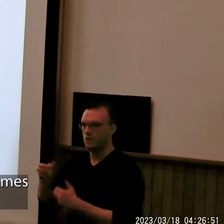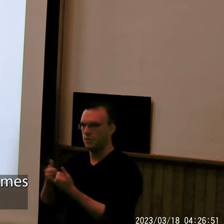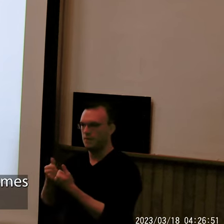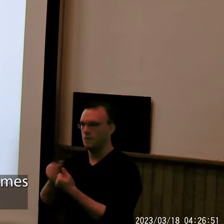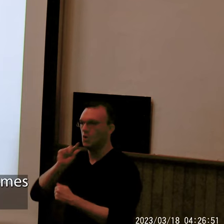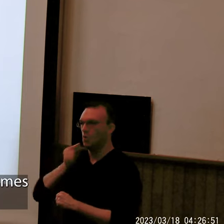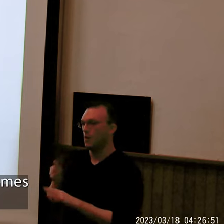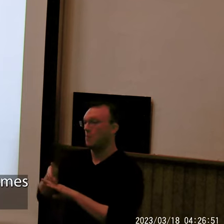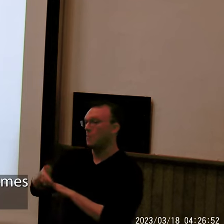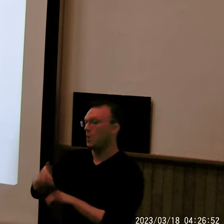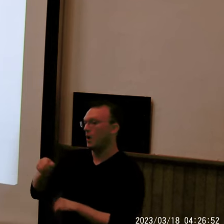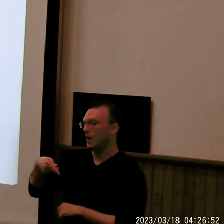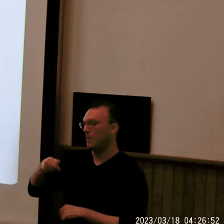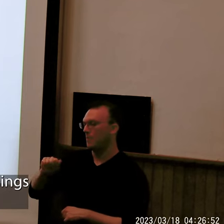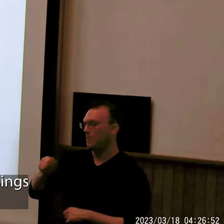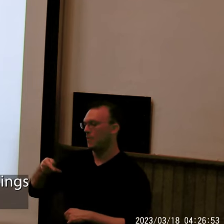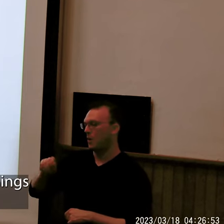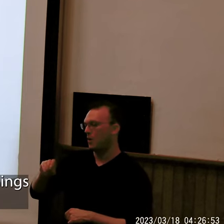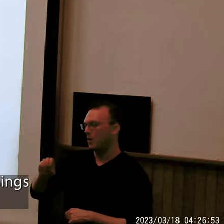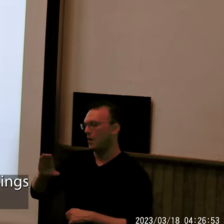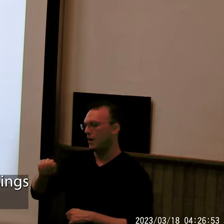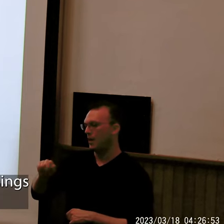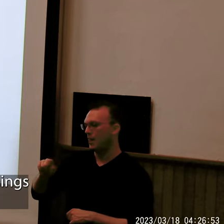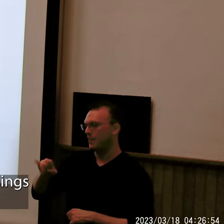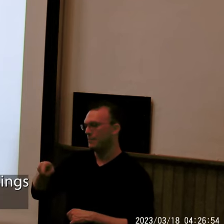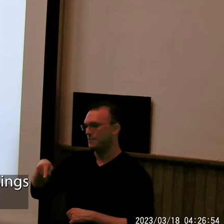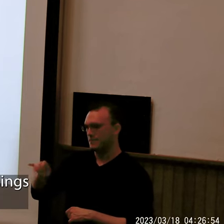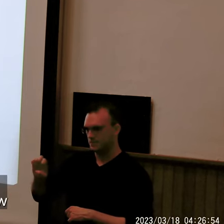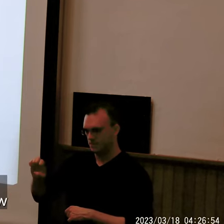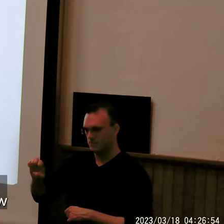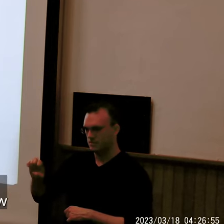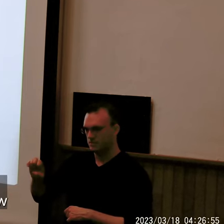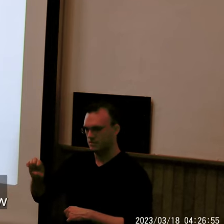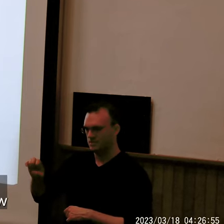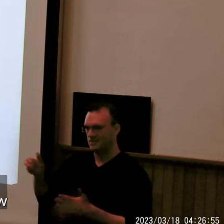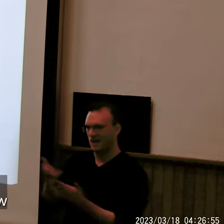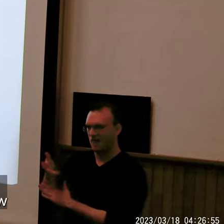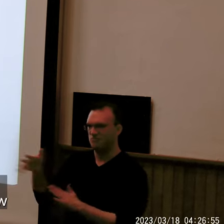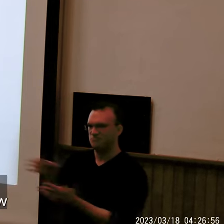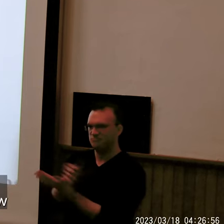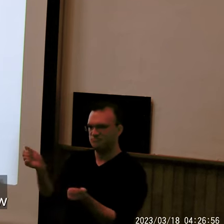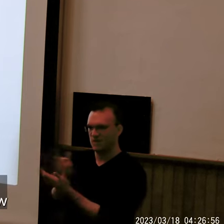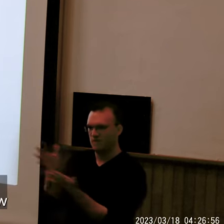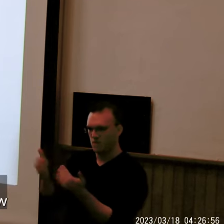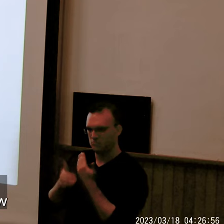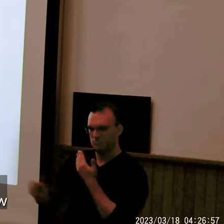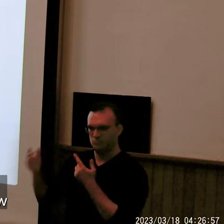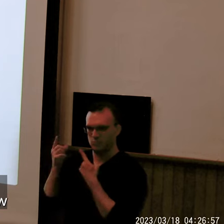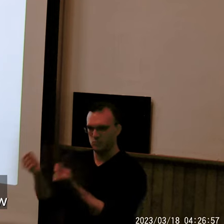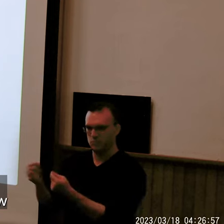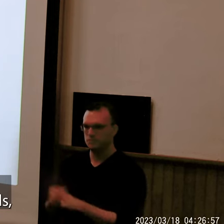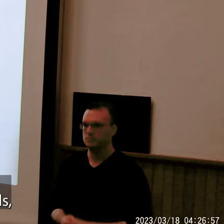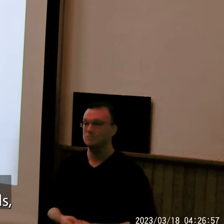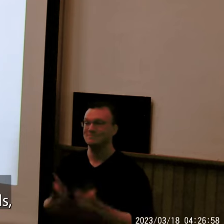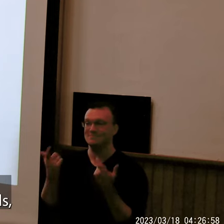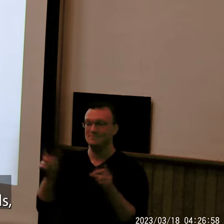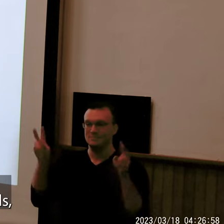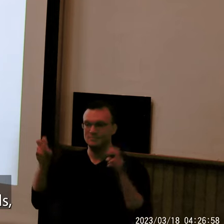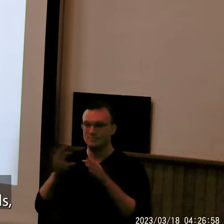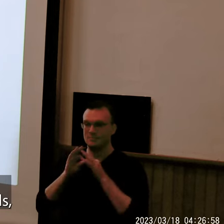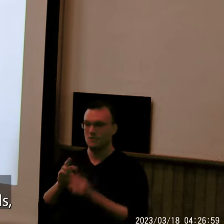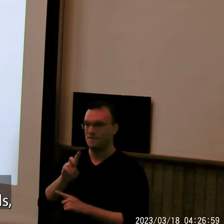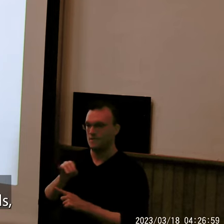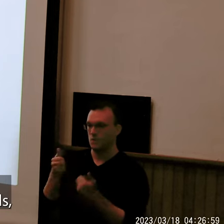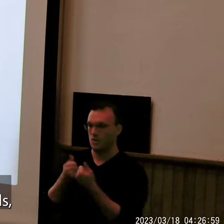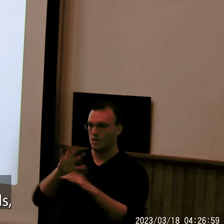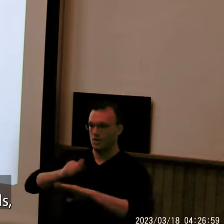queer post-apocalypses. And if we think about those two things together, what we're going to get is this kind of larger topic of how video games